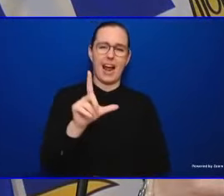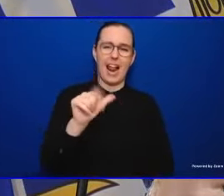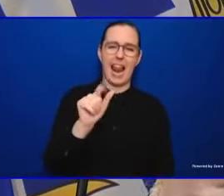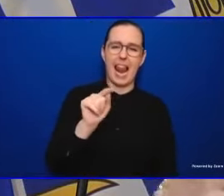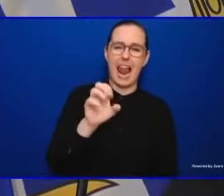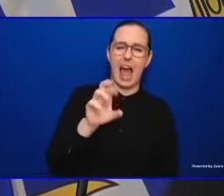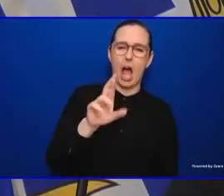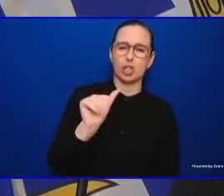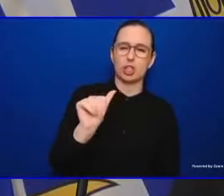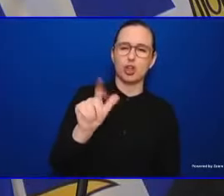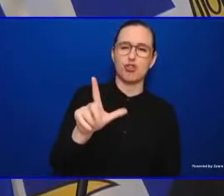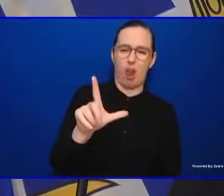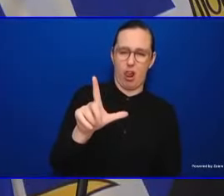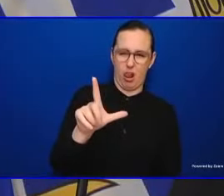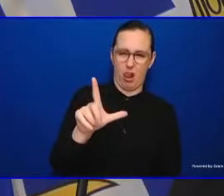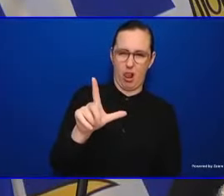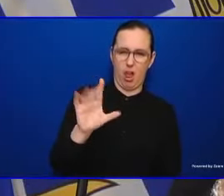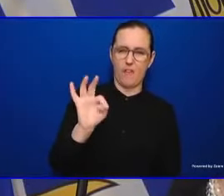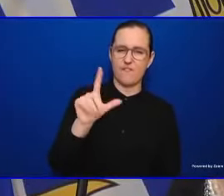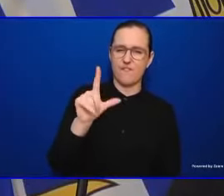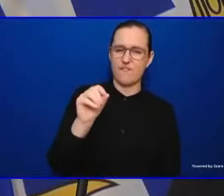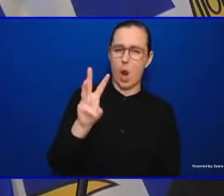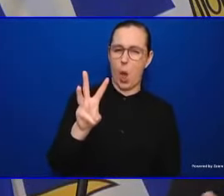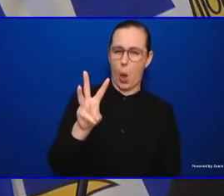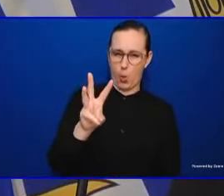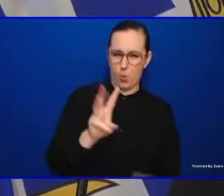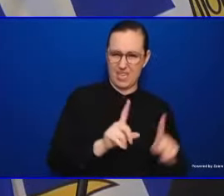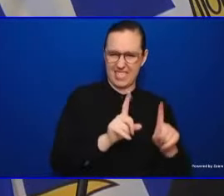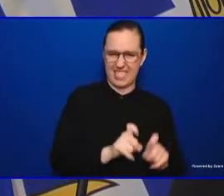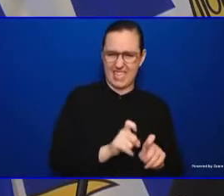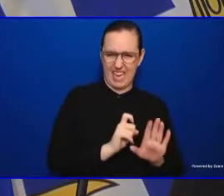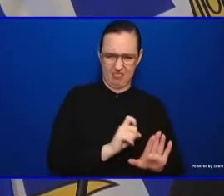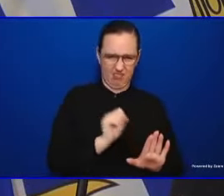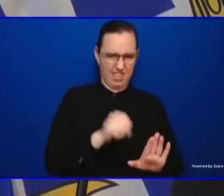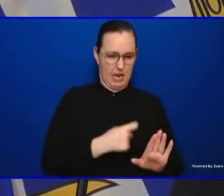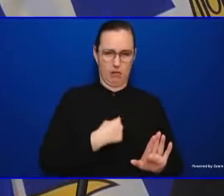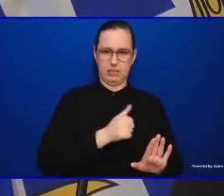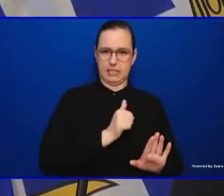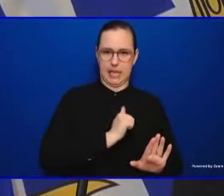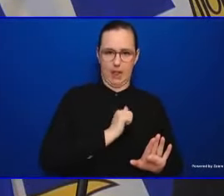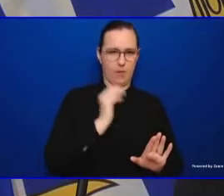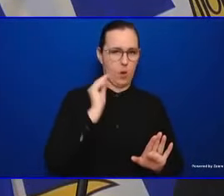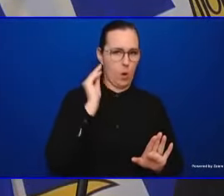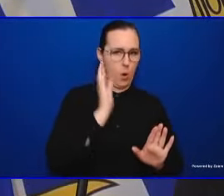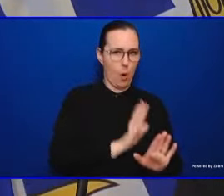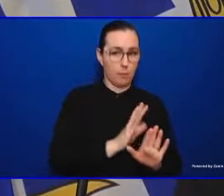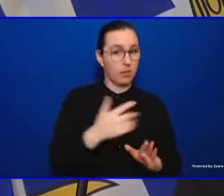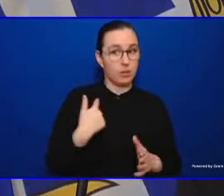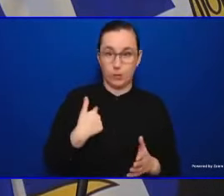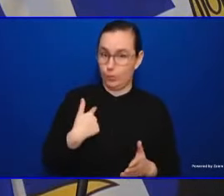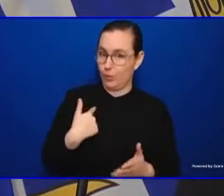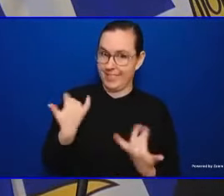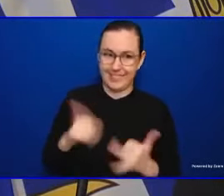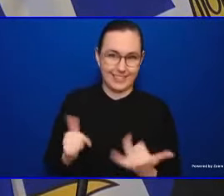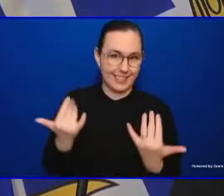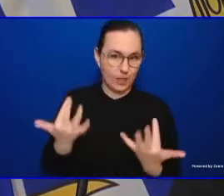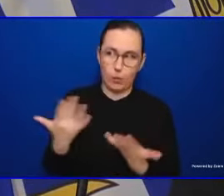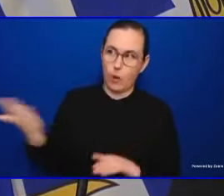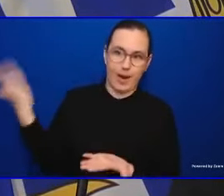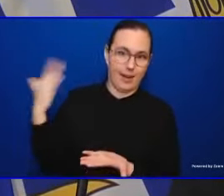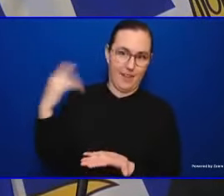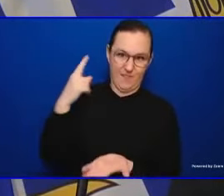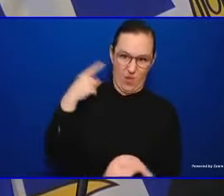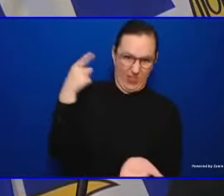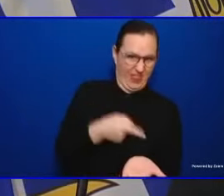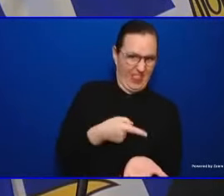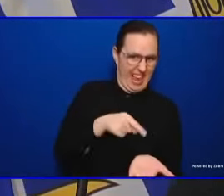be deploying them, again, starting with our priority areas. And one of those priority areas, of course, will be to